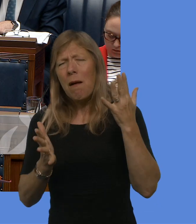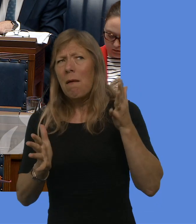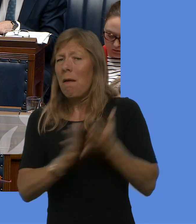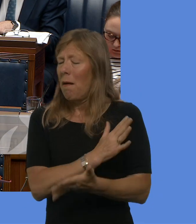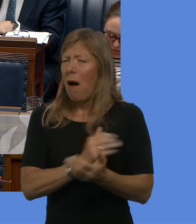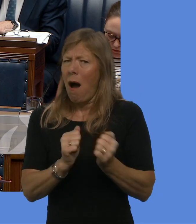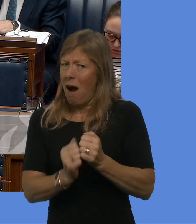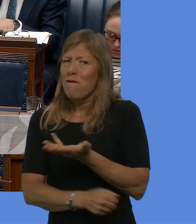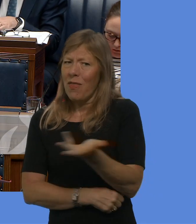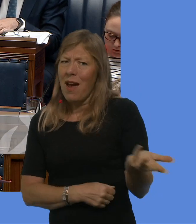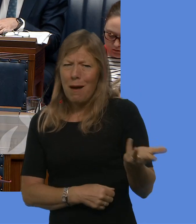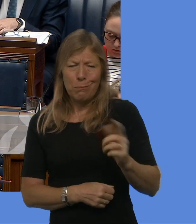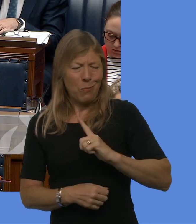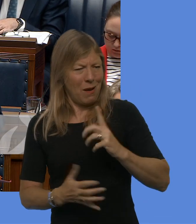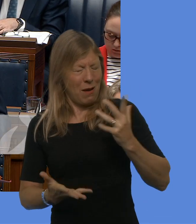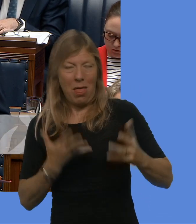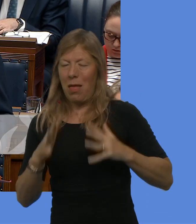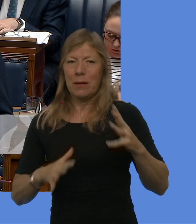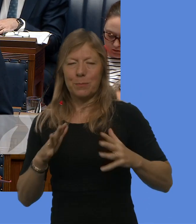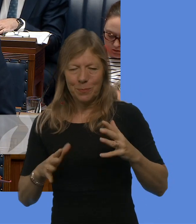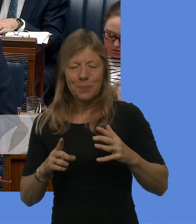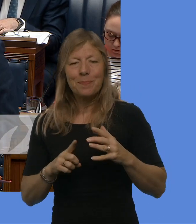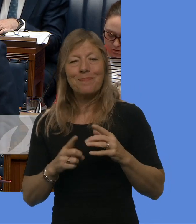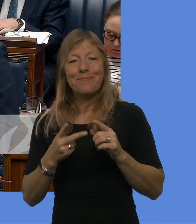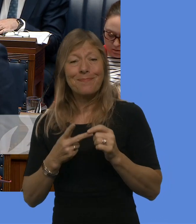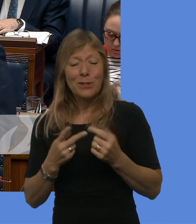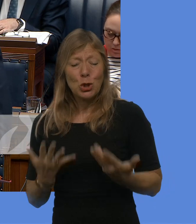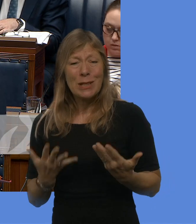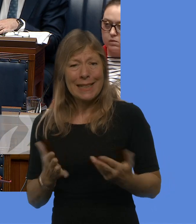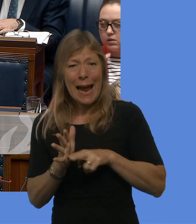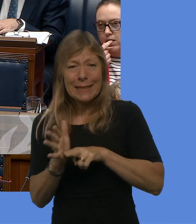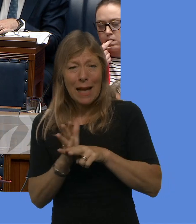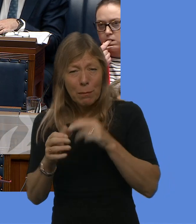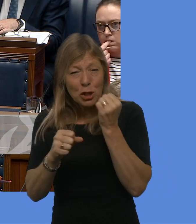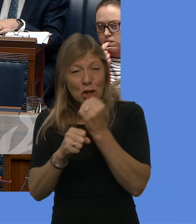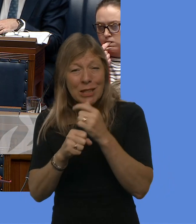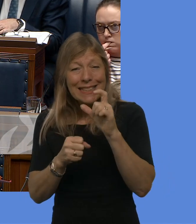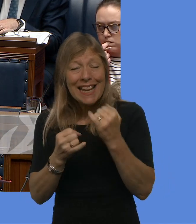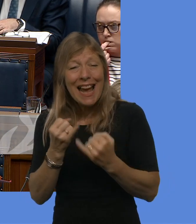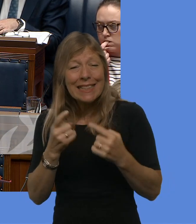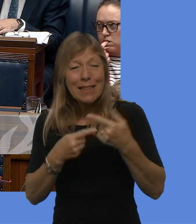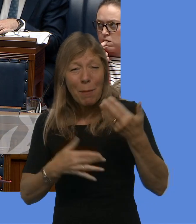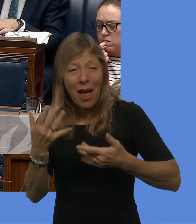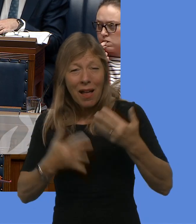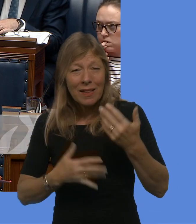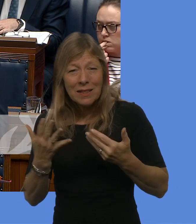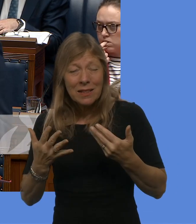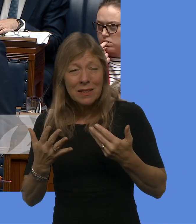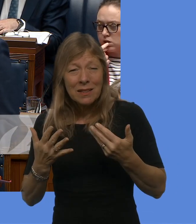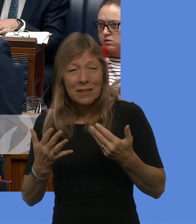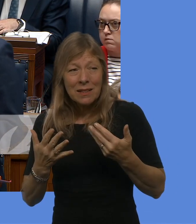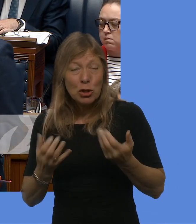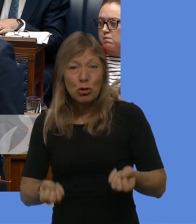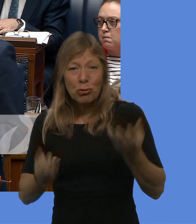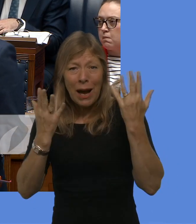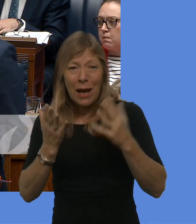on those most vulnerable. We also had GCSE Maths sitting today, and there was a concern that we wouldn't be able to have those exams